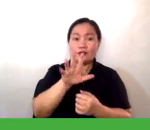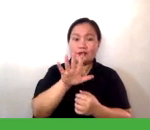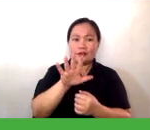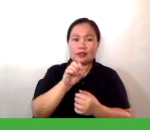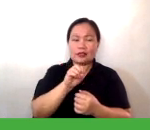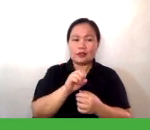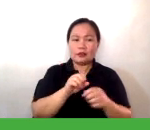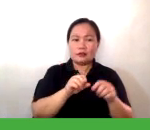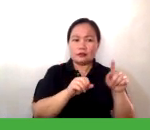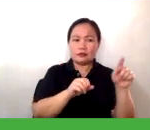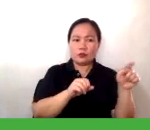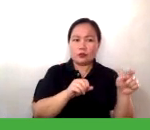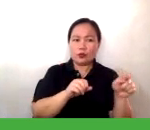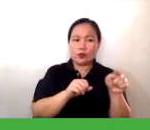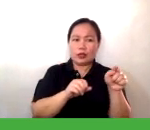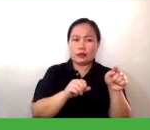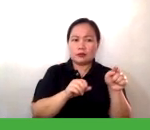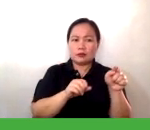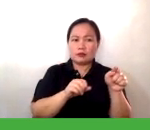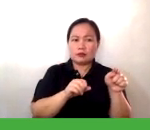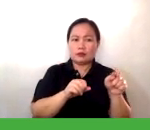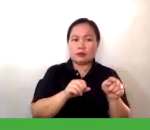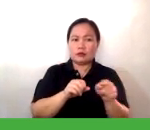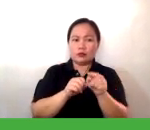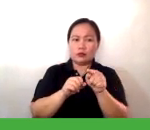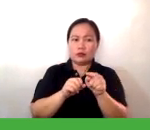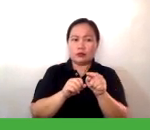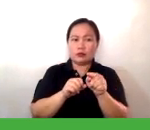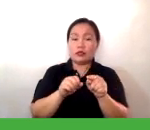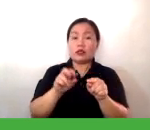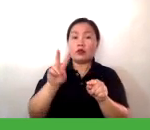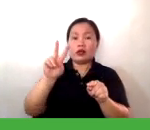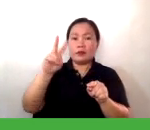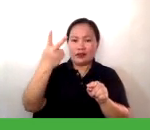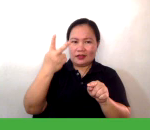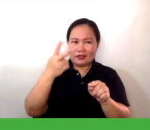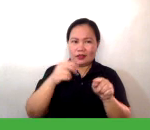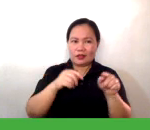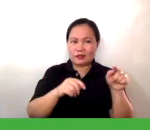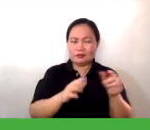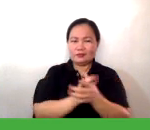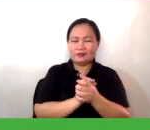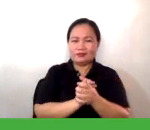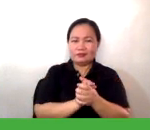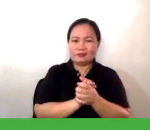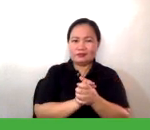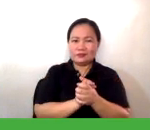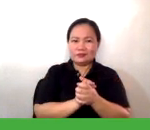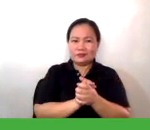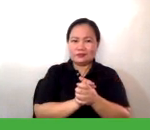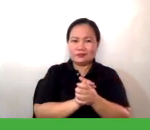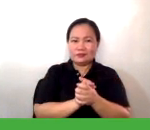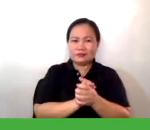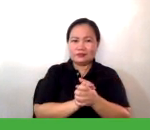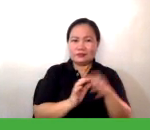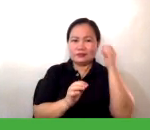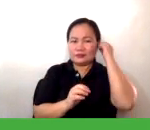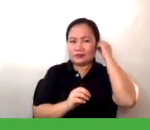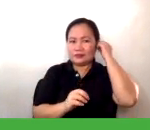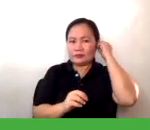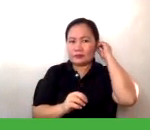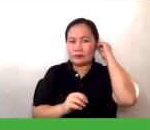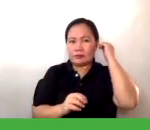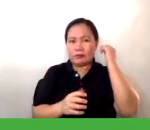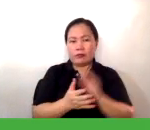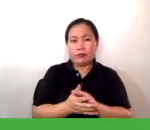150 centimeters. So, from here, 1, 2. So, 150 centimeters po.